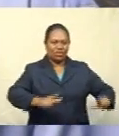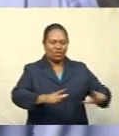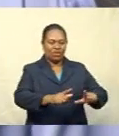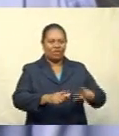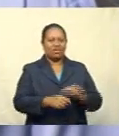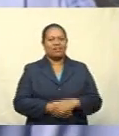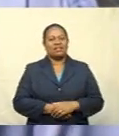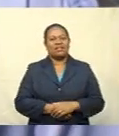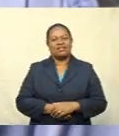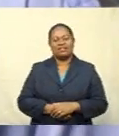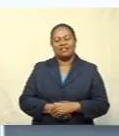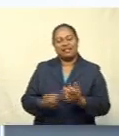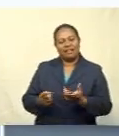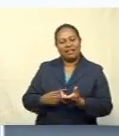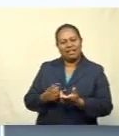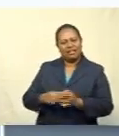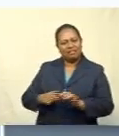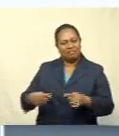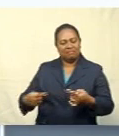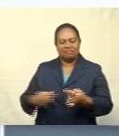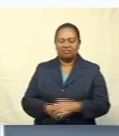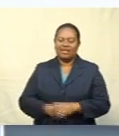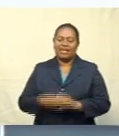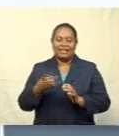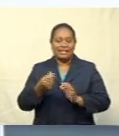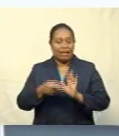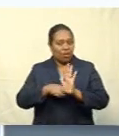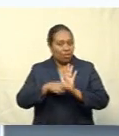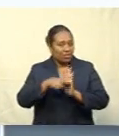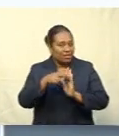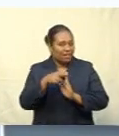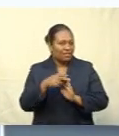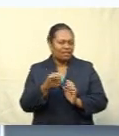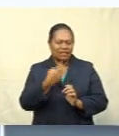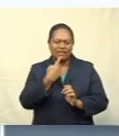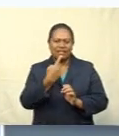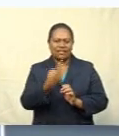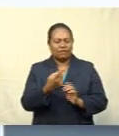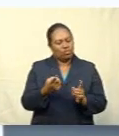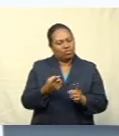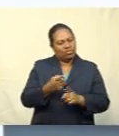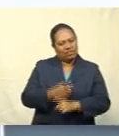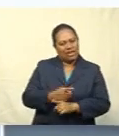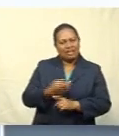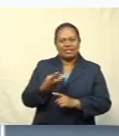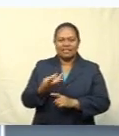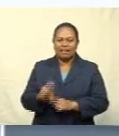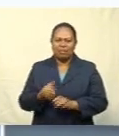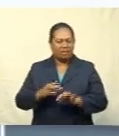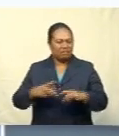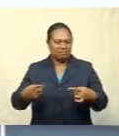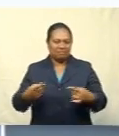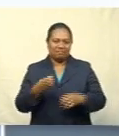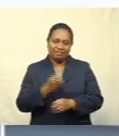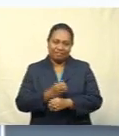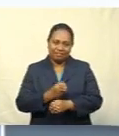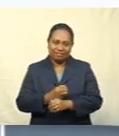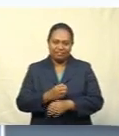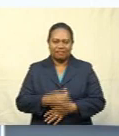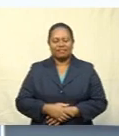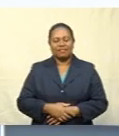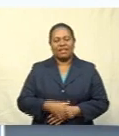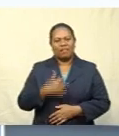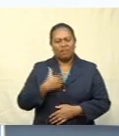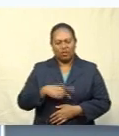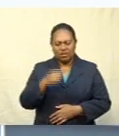menus, rates and so forth. Some of these hotels and resorts have even had to change some things within their operations just in